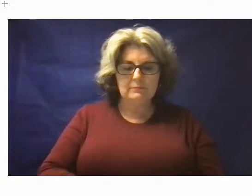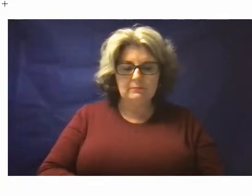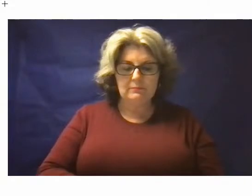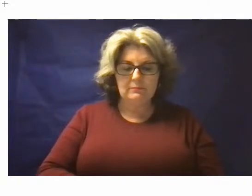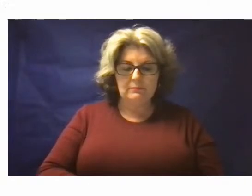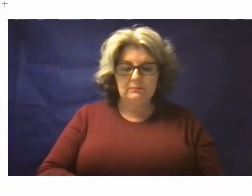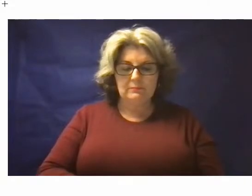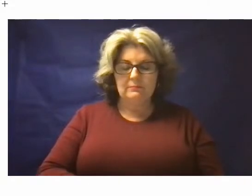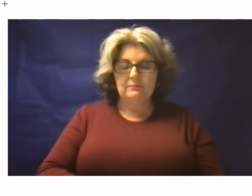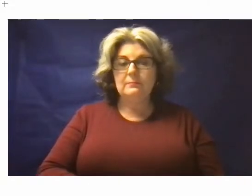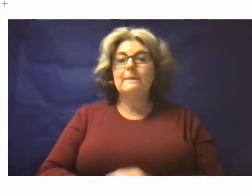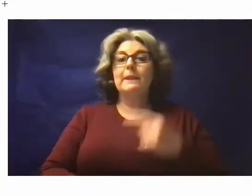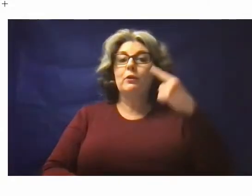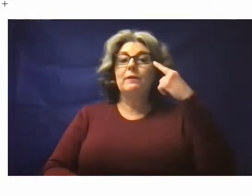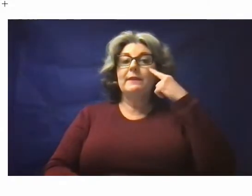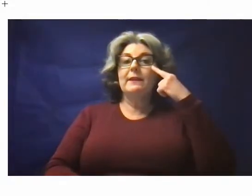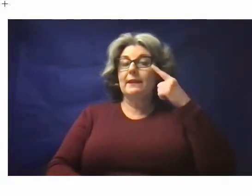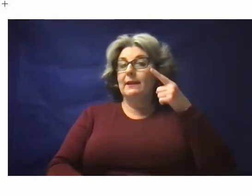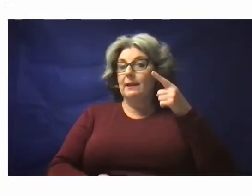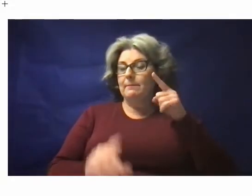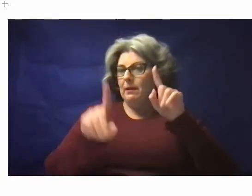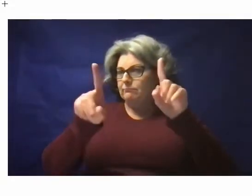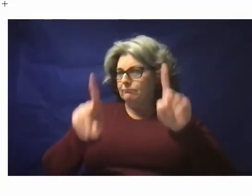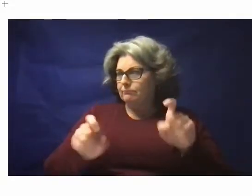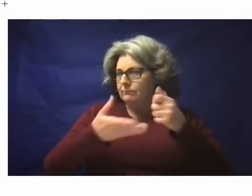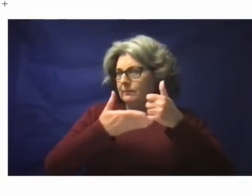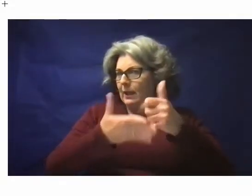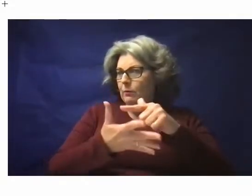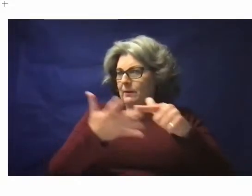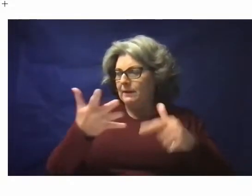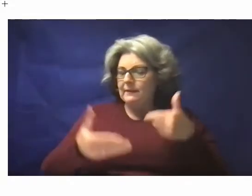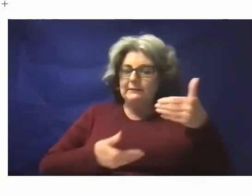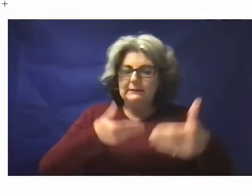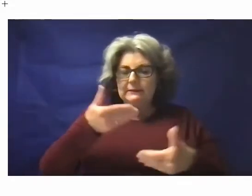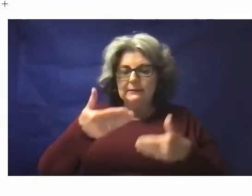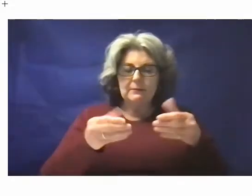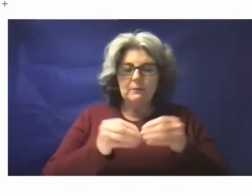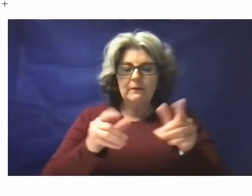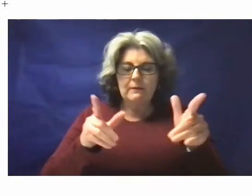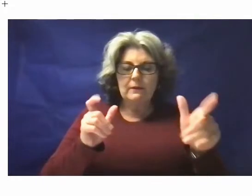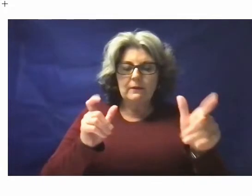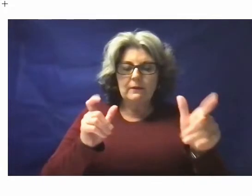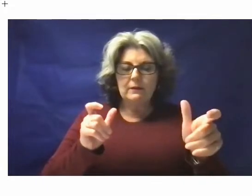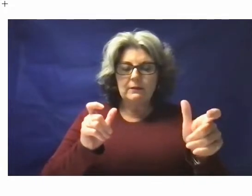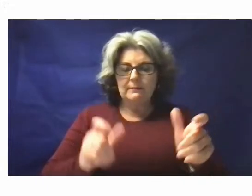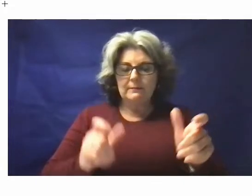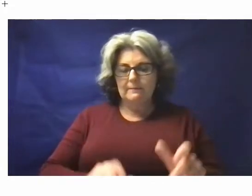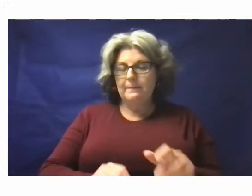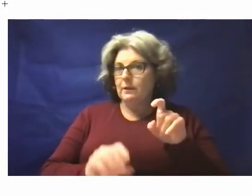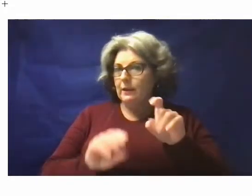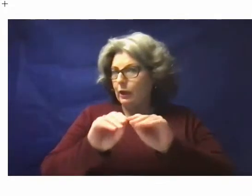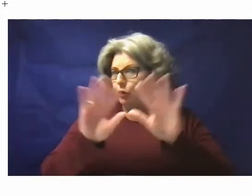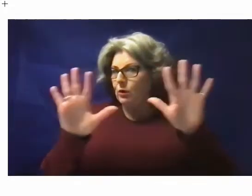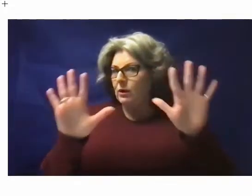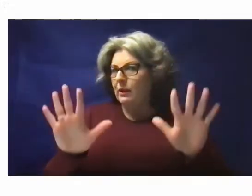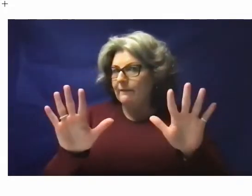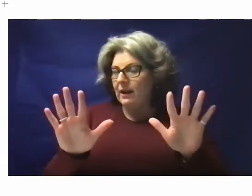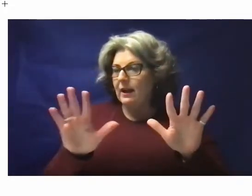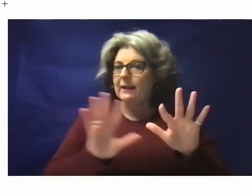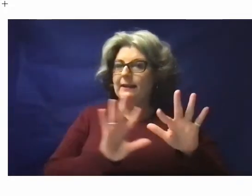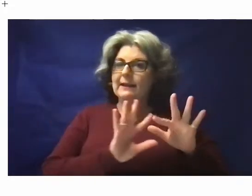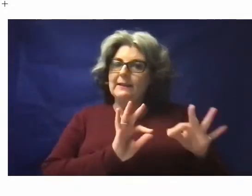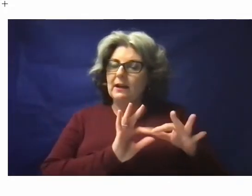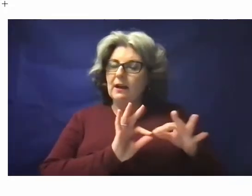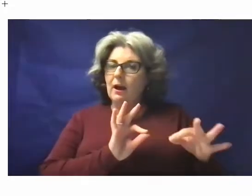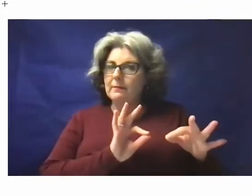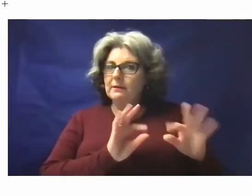that whole piece of the assessment and kind of helping to move things along a little quicker, can you just clarify, it was asked in the comments, could you just clarify like